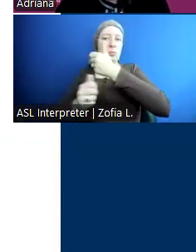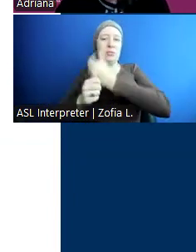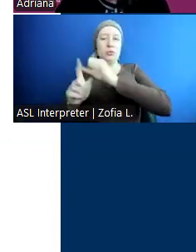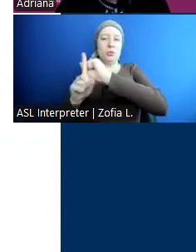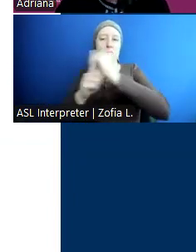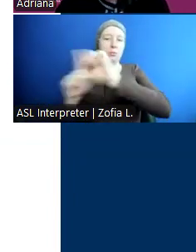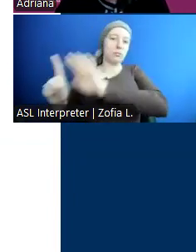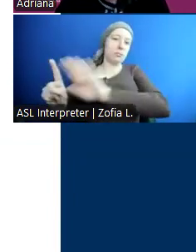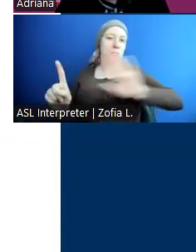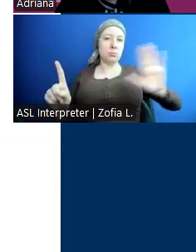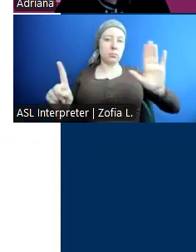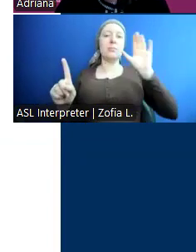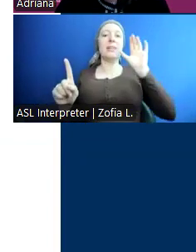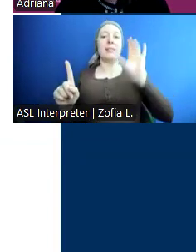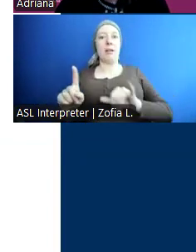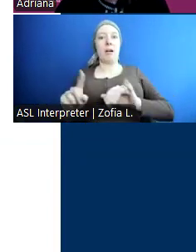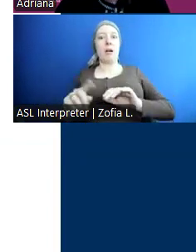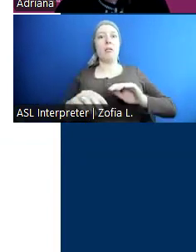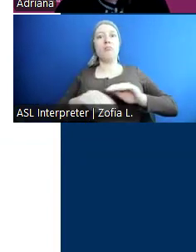that often act as a motivator